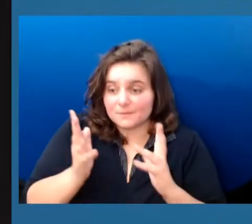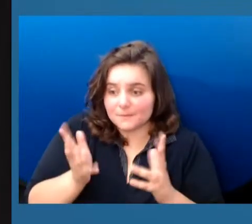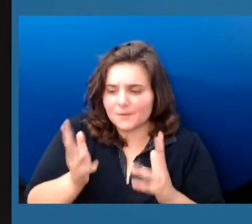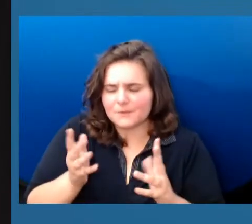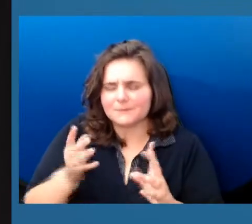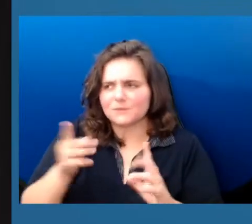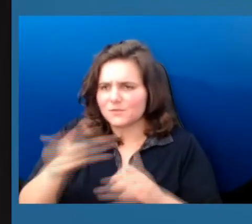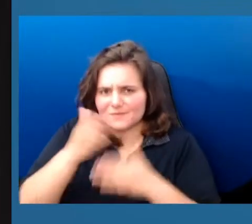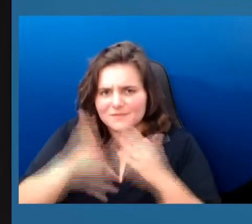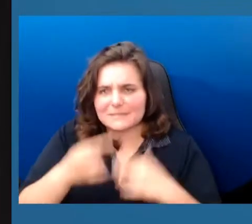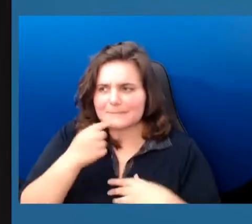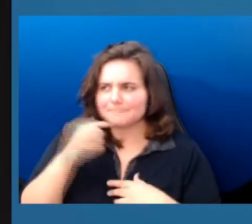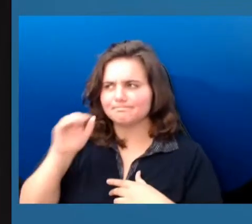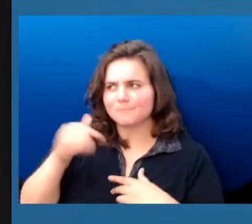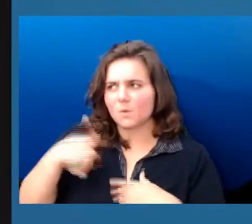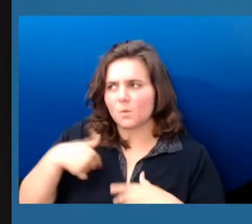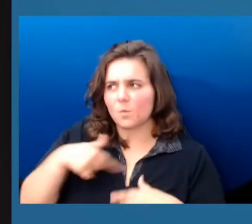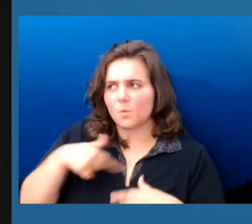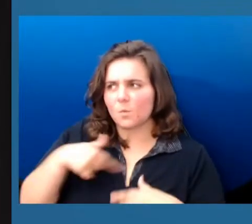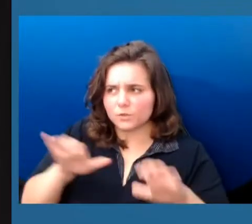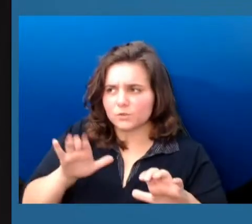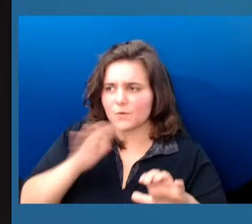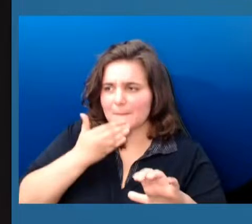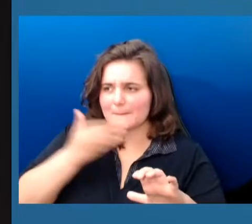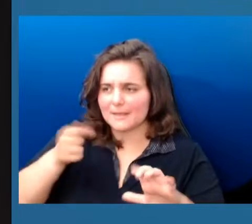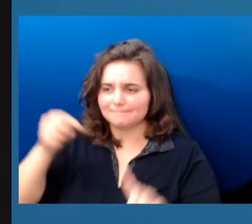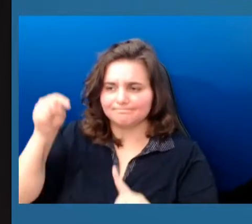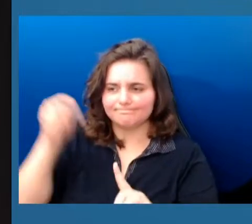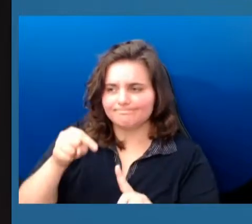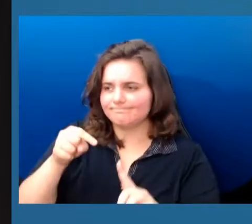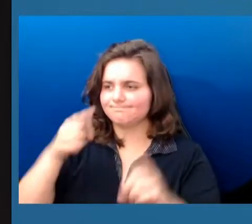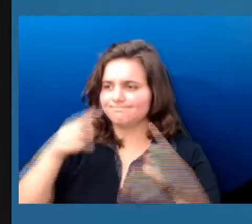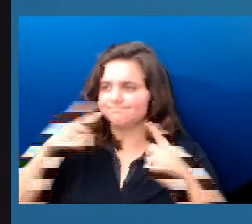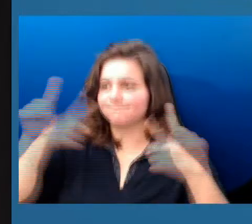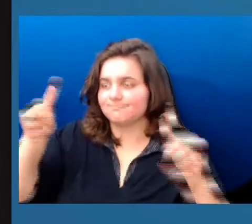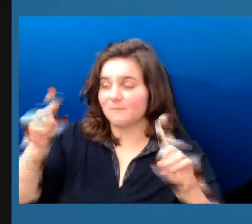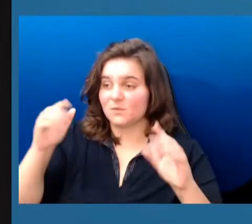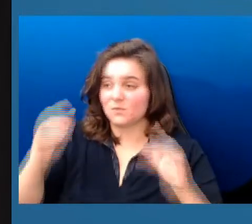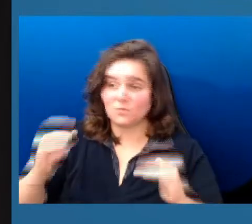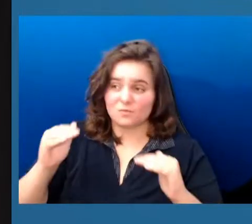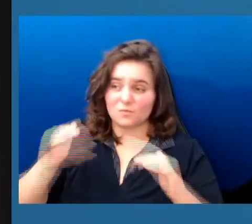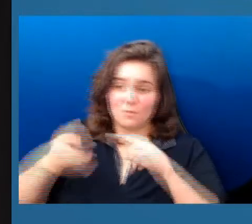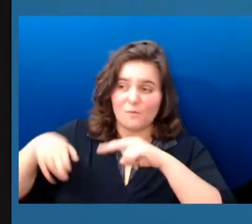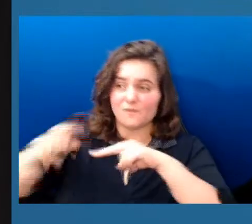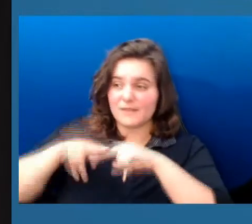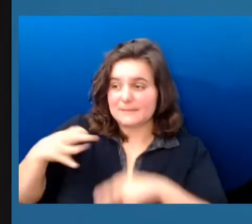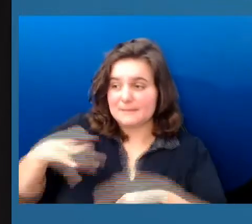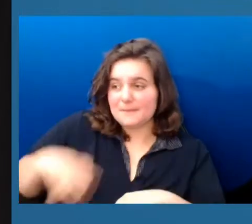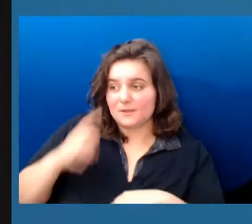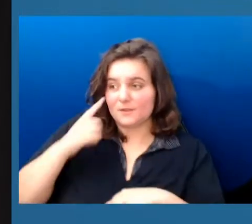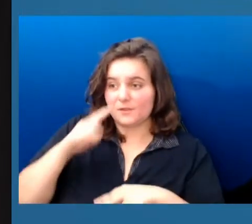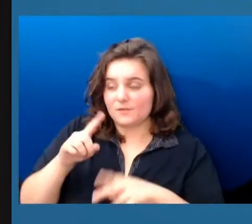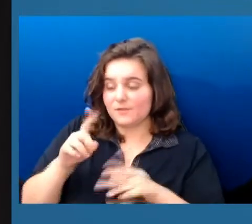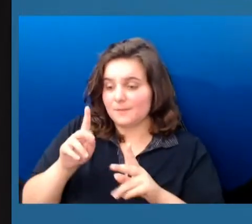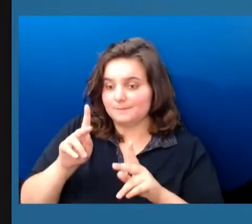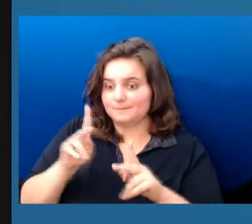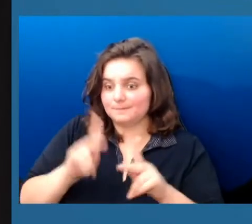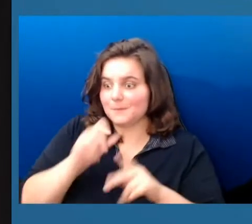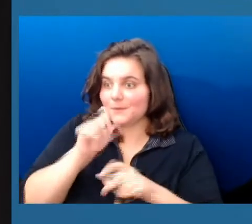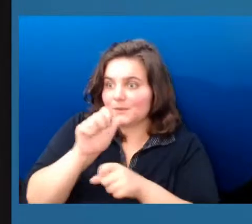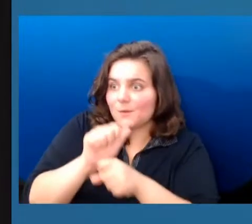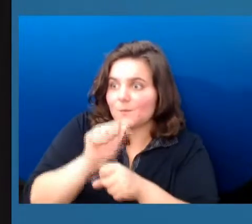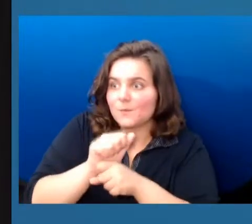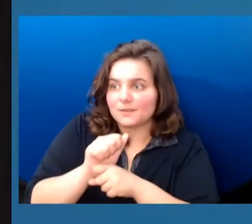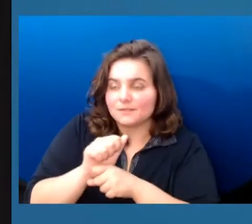best to get this done, to raise this benefit for unemployed workers. And I just want to say that I, and all of us in our